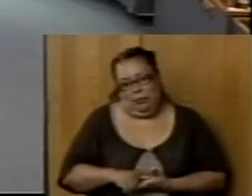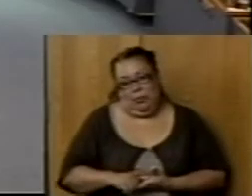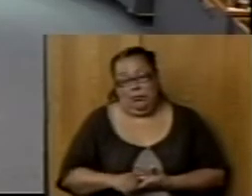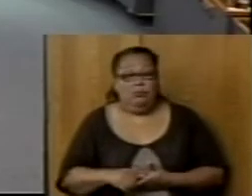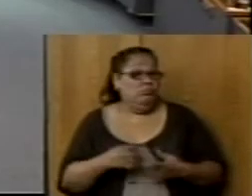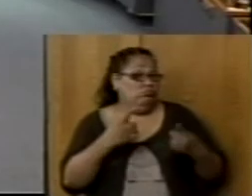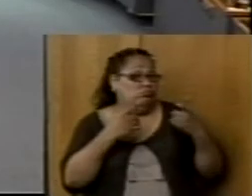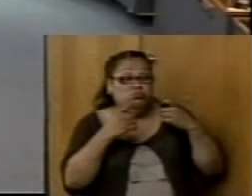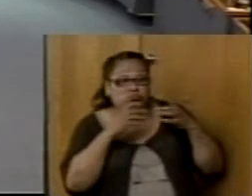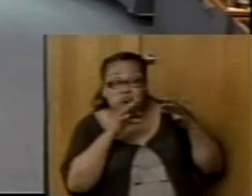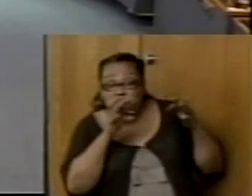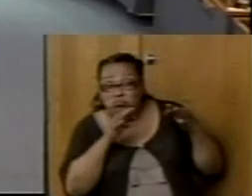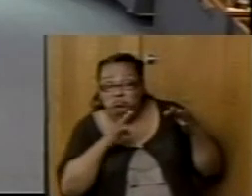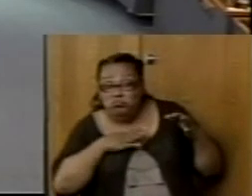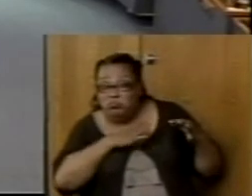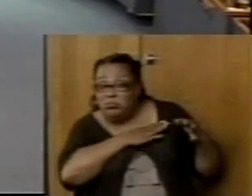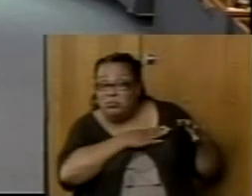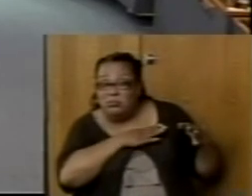or comments from the board?